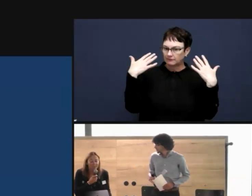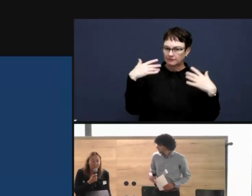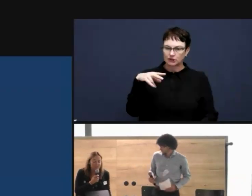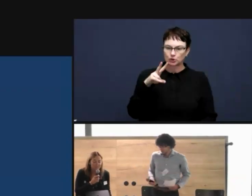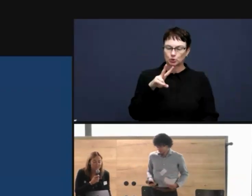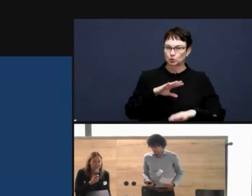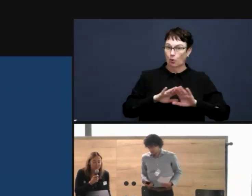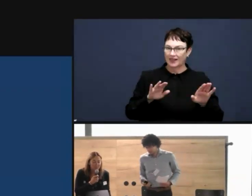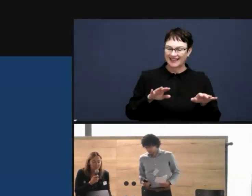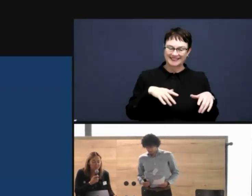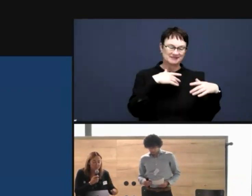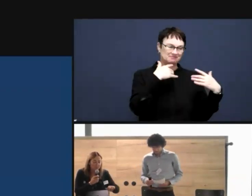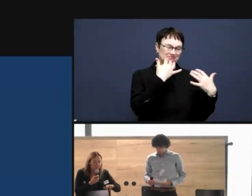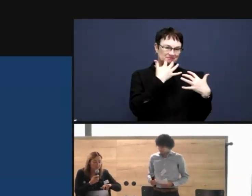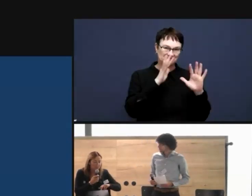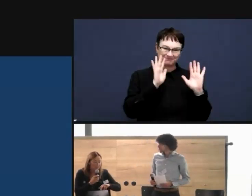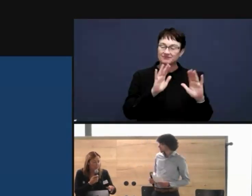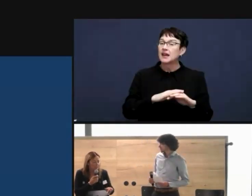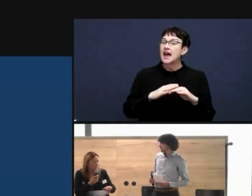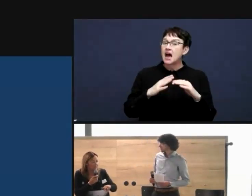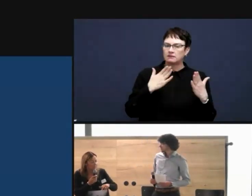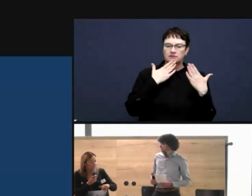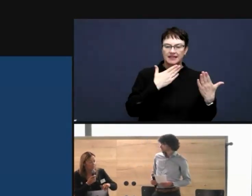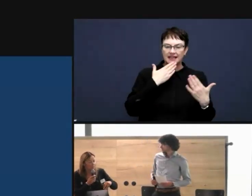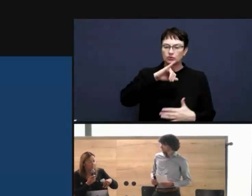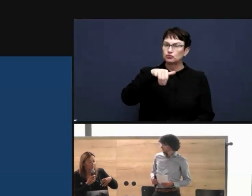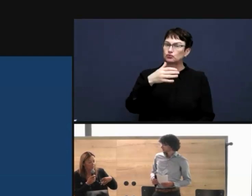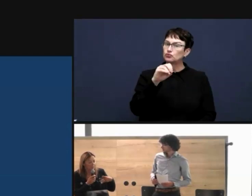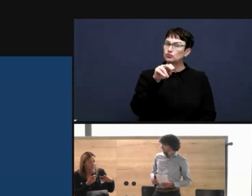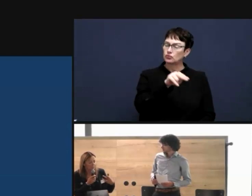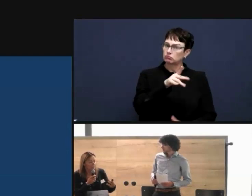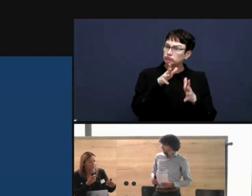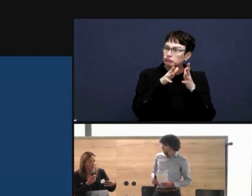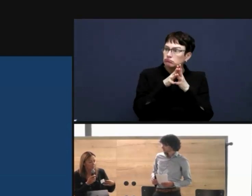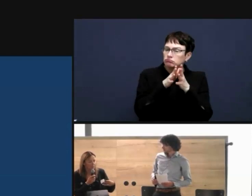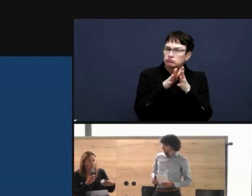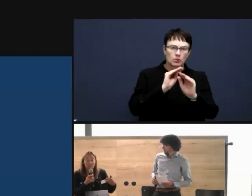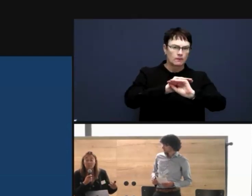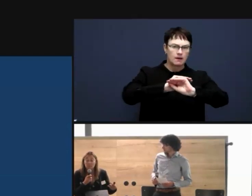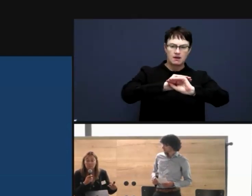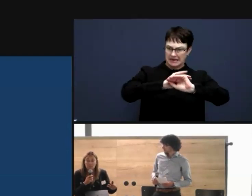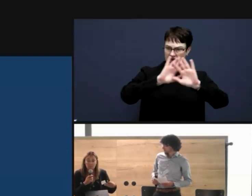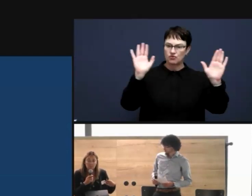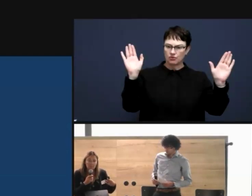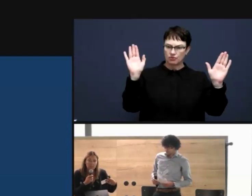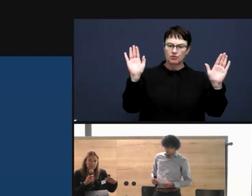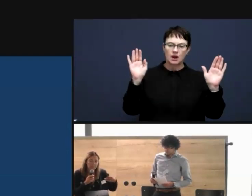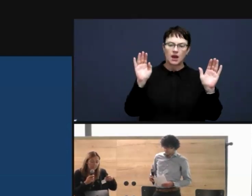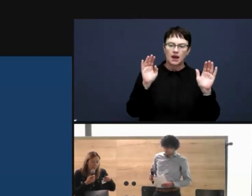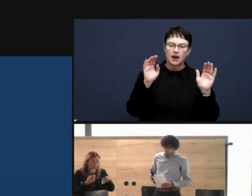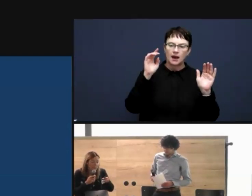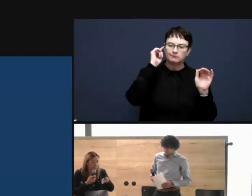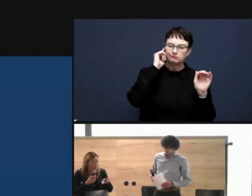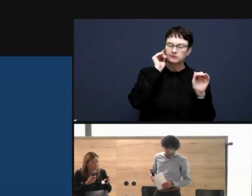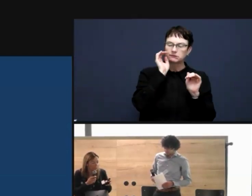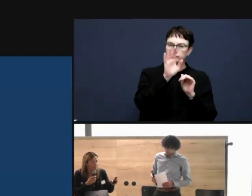sorry. So thank you, John. That was a very good setting the scene, and I think your kind of your last point here on in the spirit of really